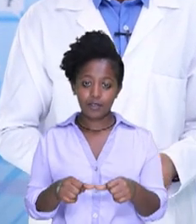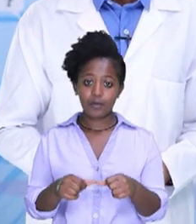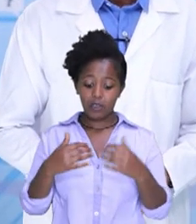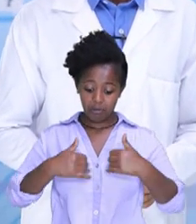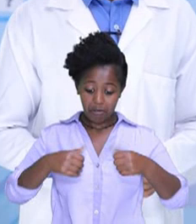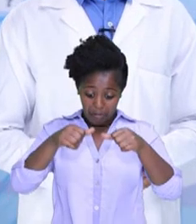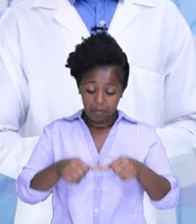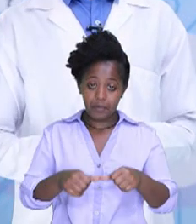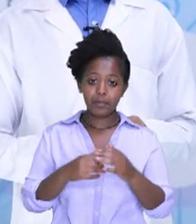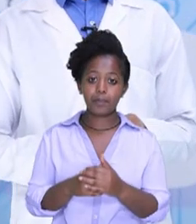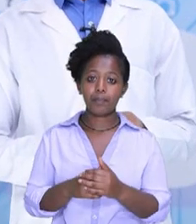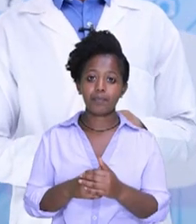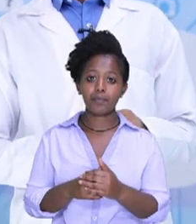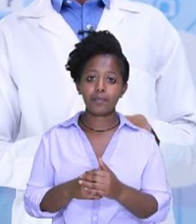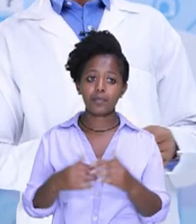Game reserve is